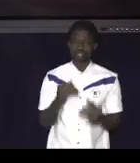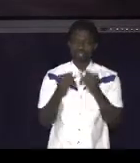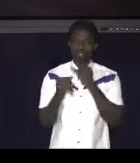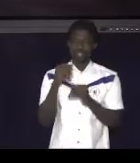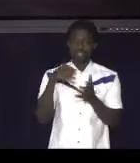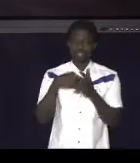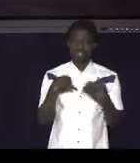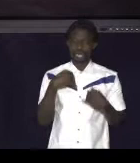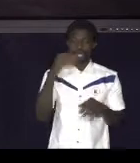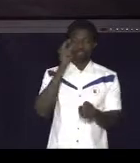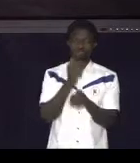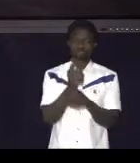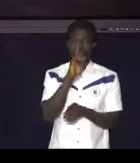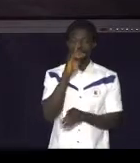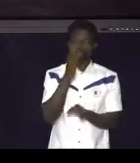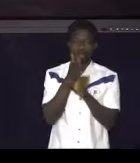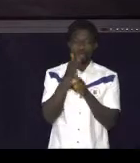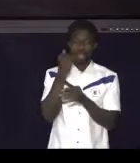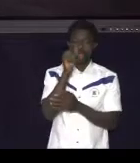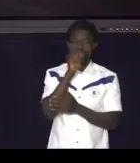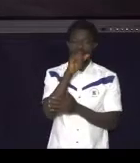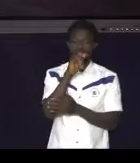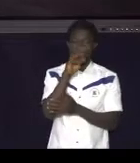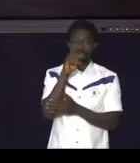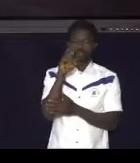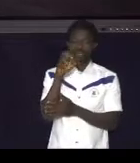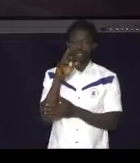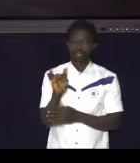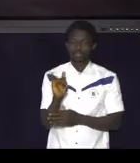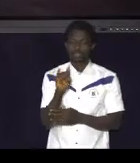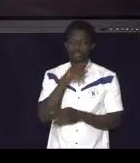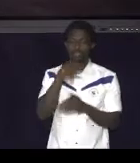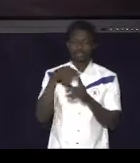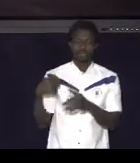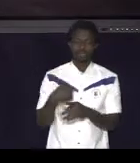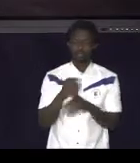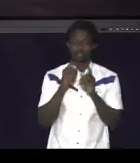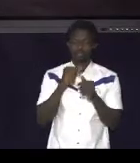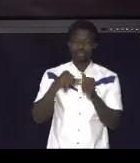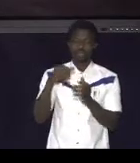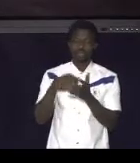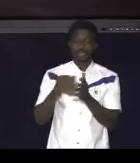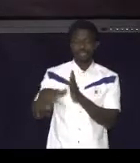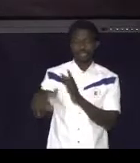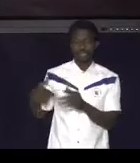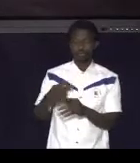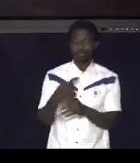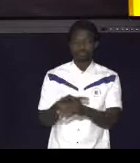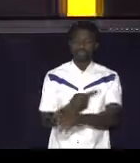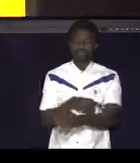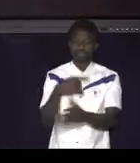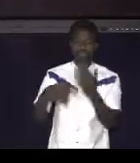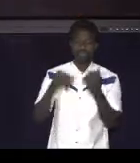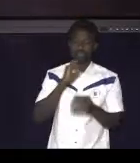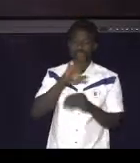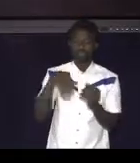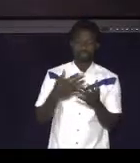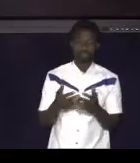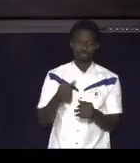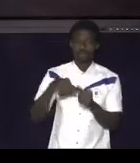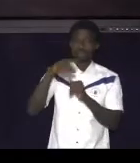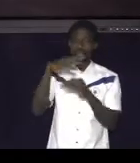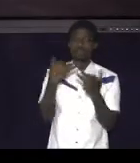Finally, it has just one line of symmetry. When we talk about triangles in details, we will discuss what symmetry is all about.